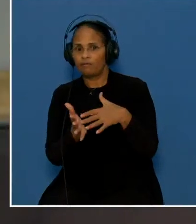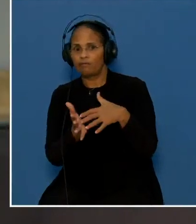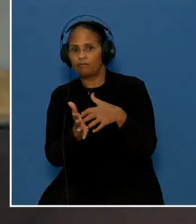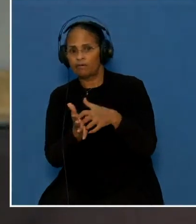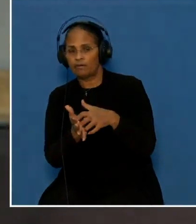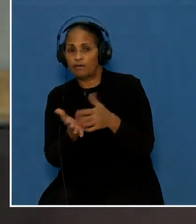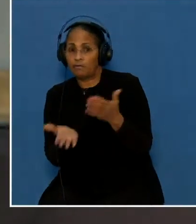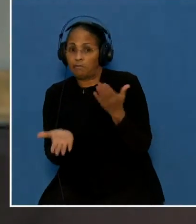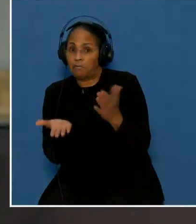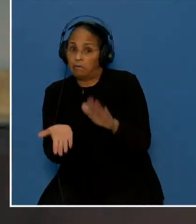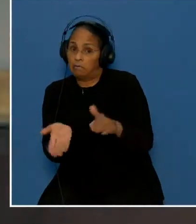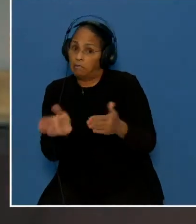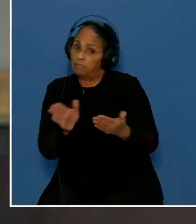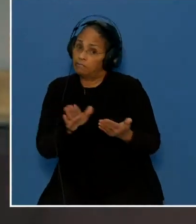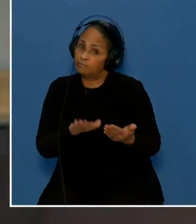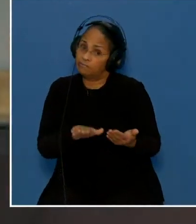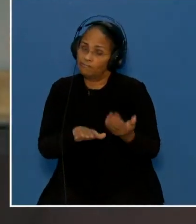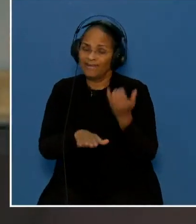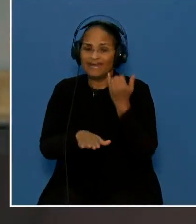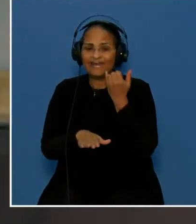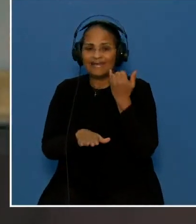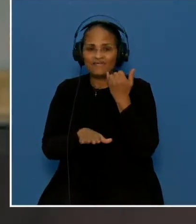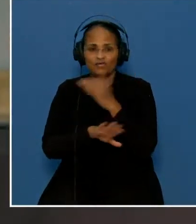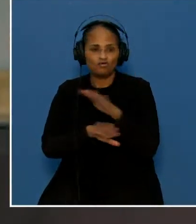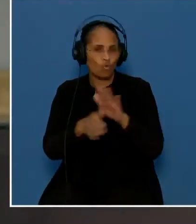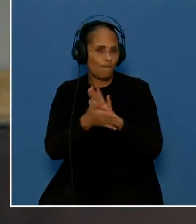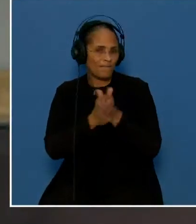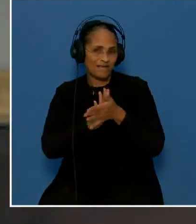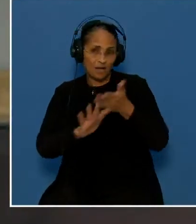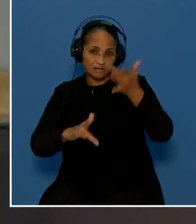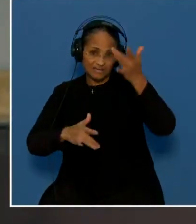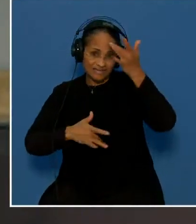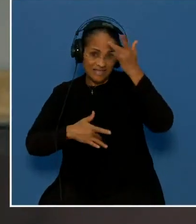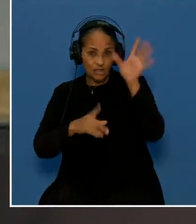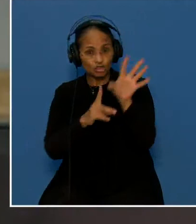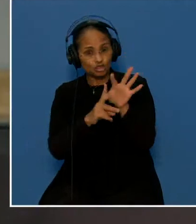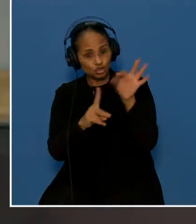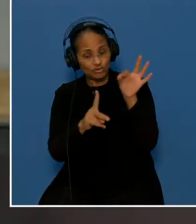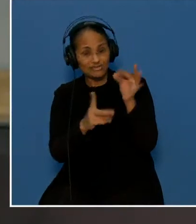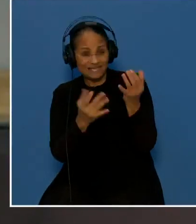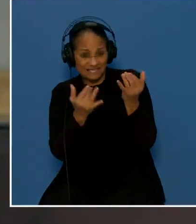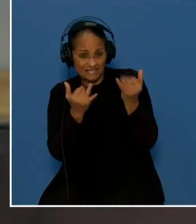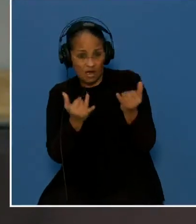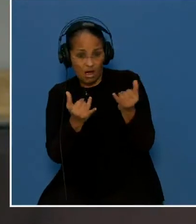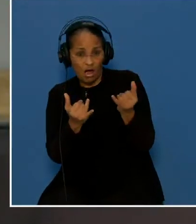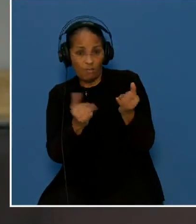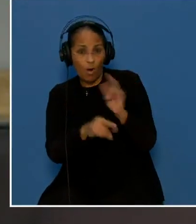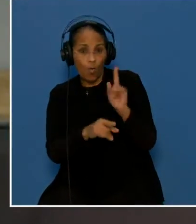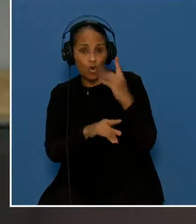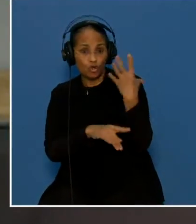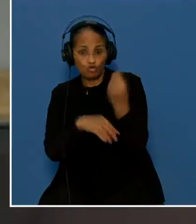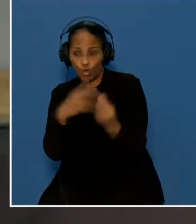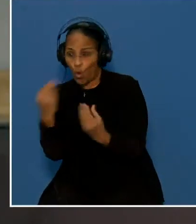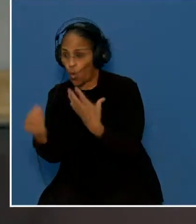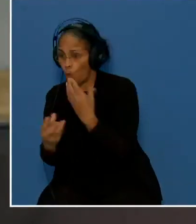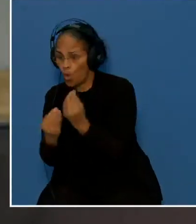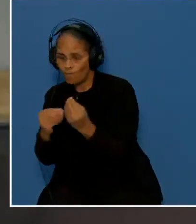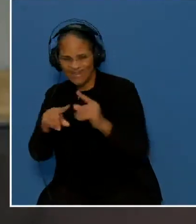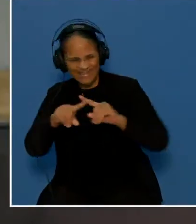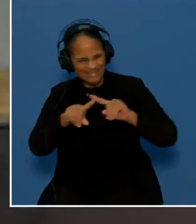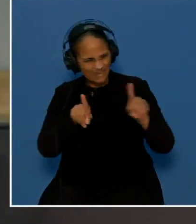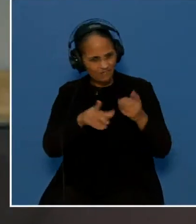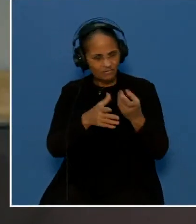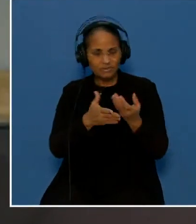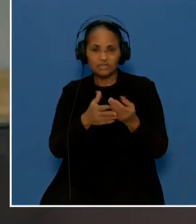even death. Even if you don't get sick, the choices you make about where you go could be the difference